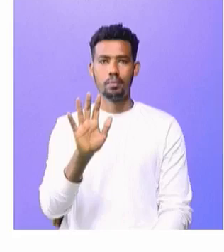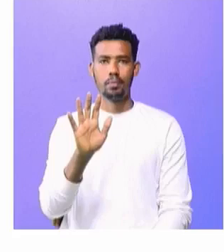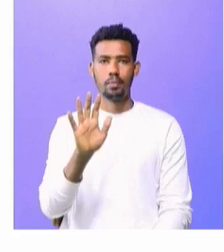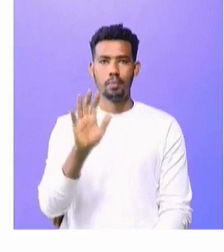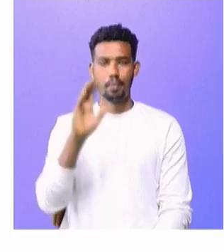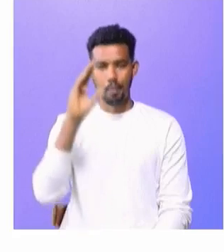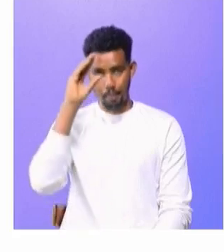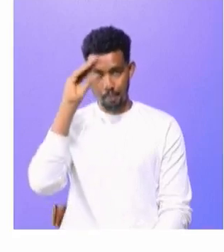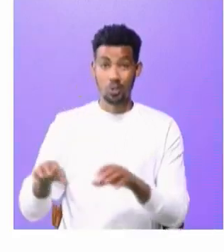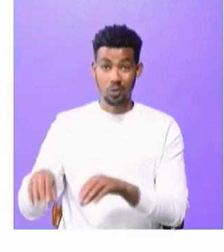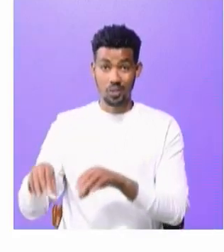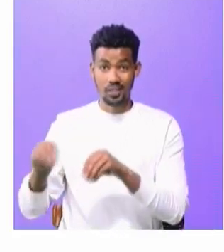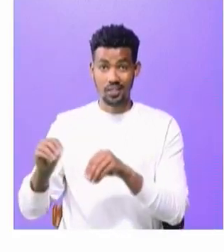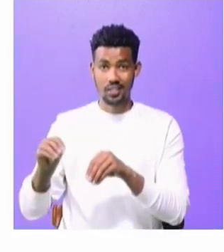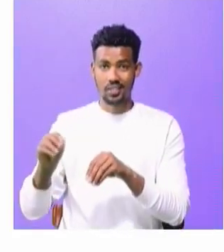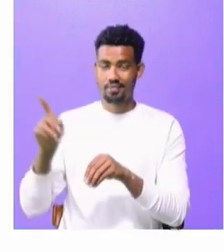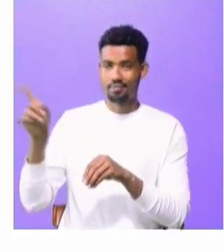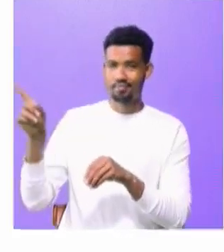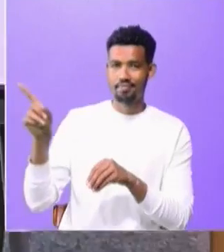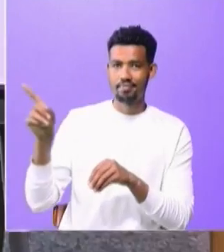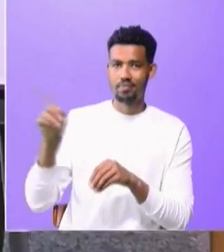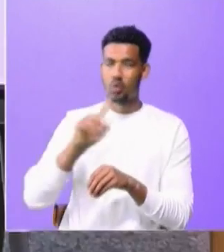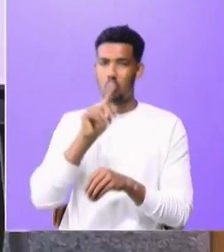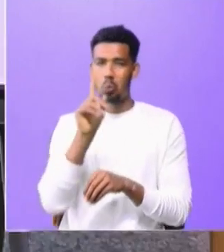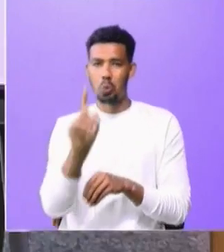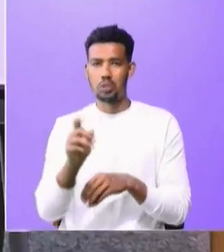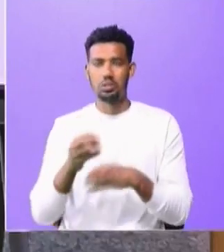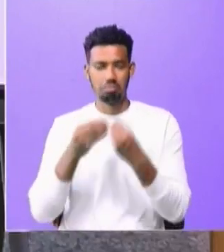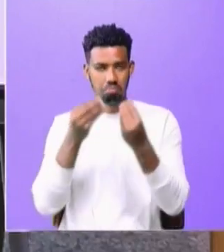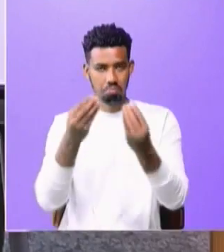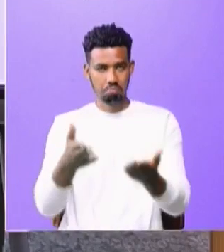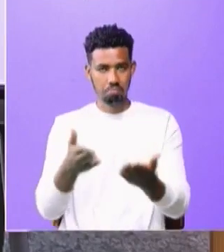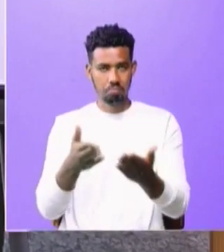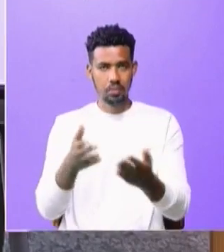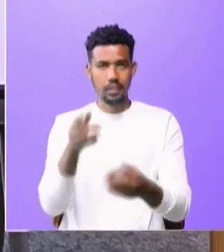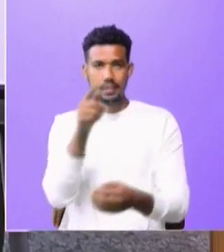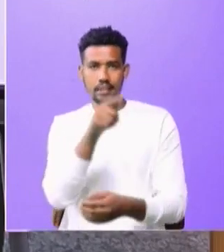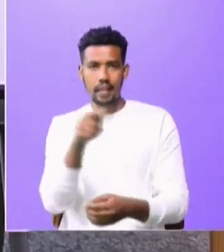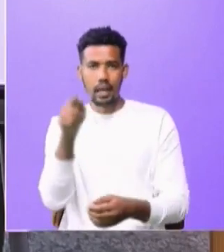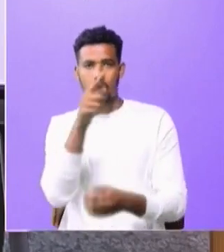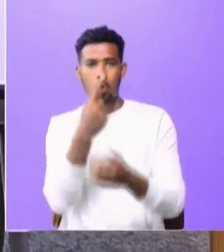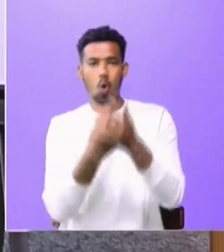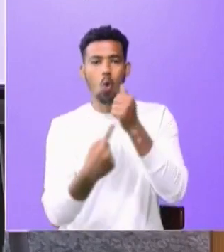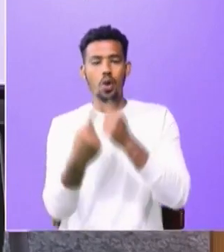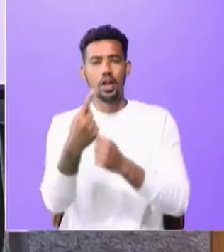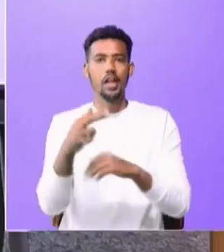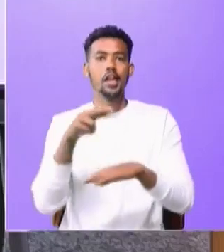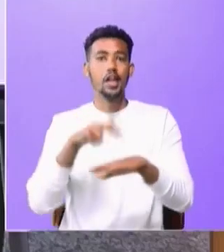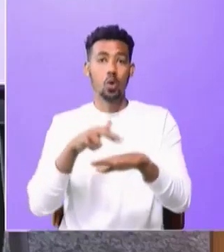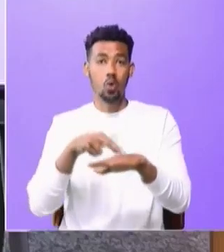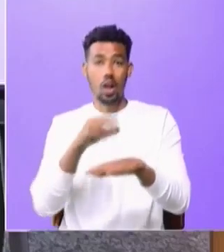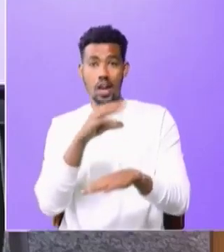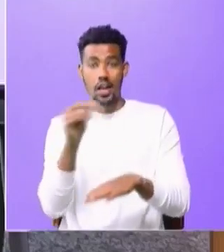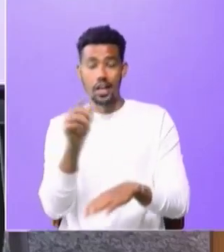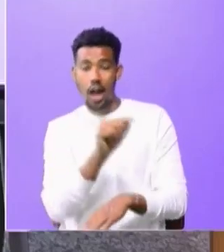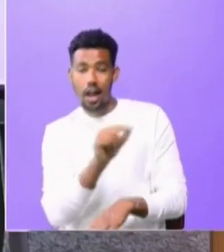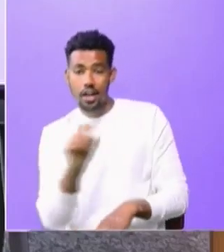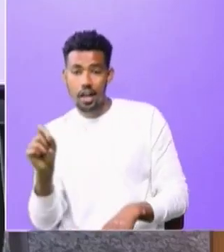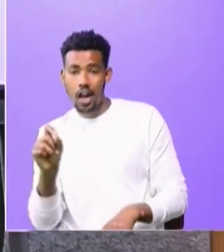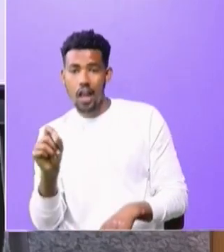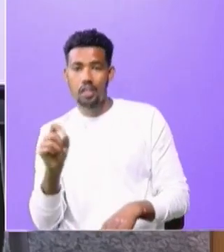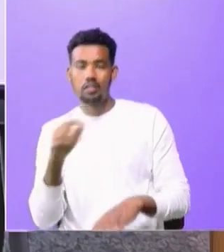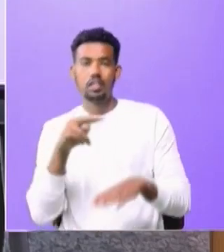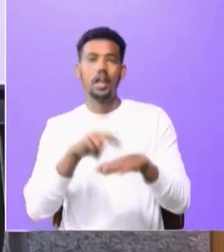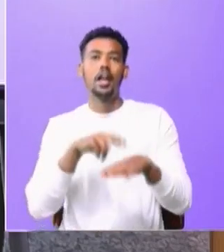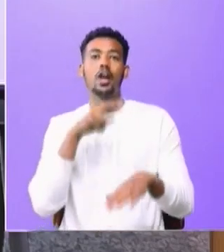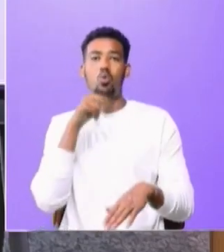main. Students, here is questions. Circle only regular one and underline irregular one.